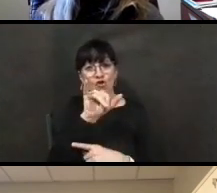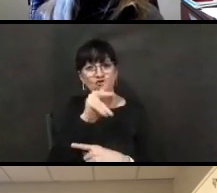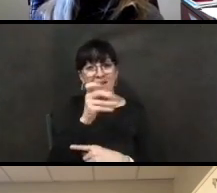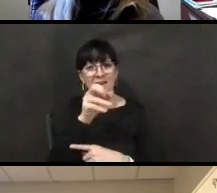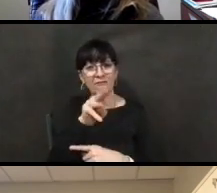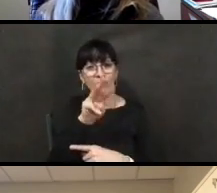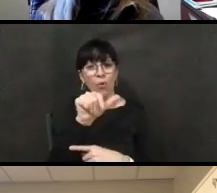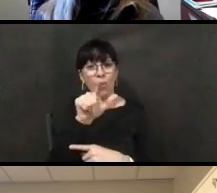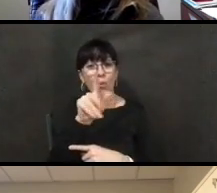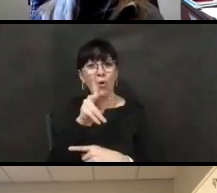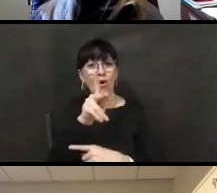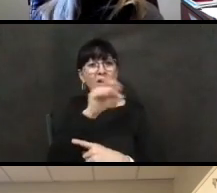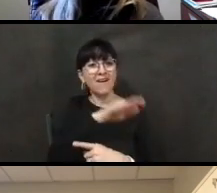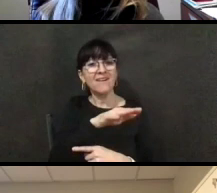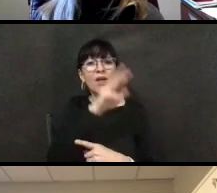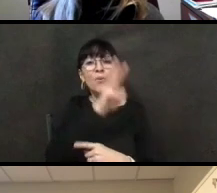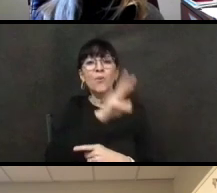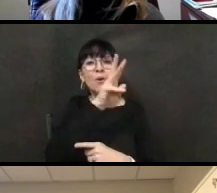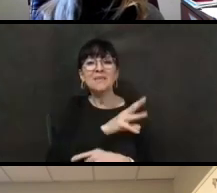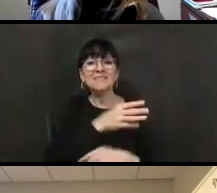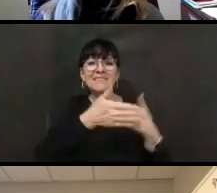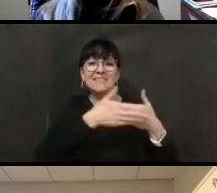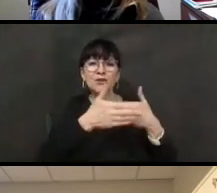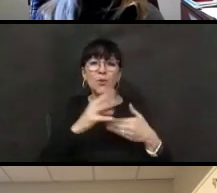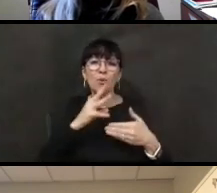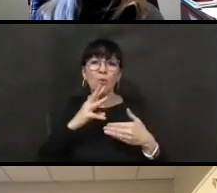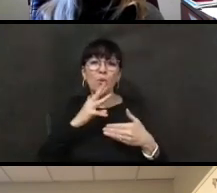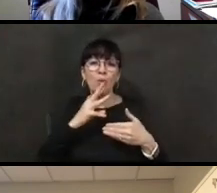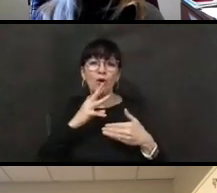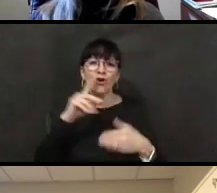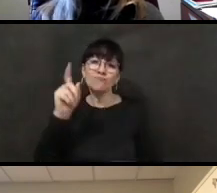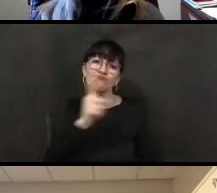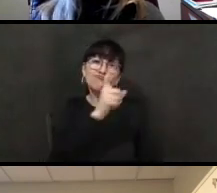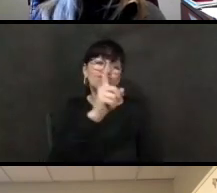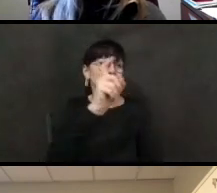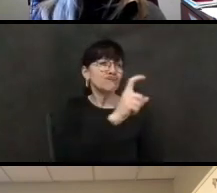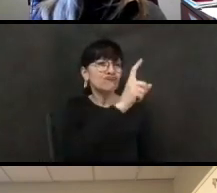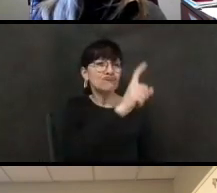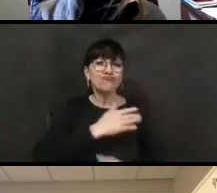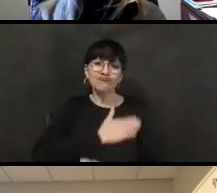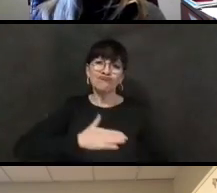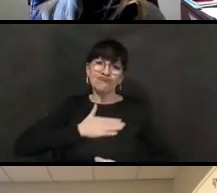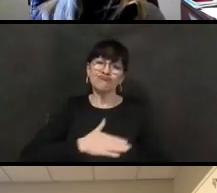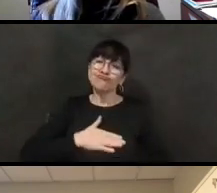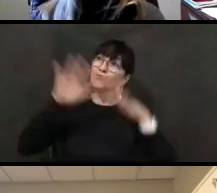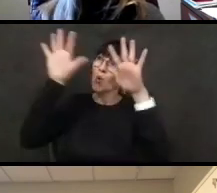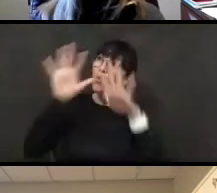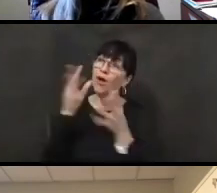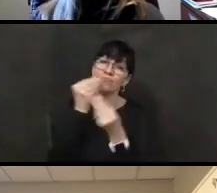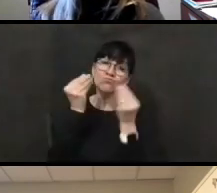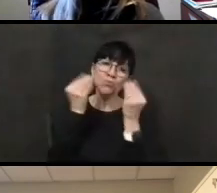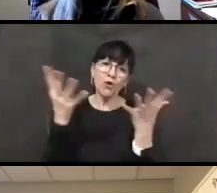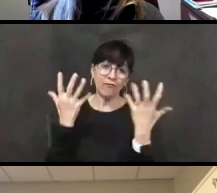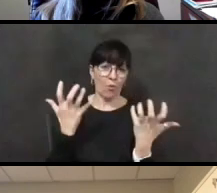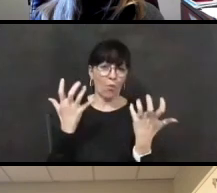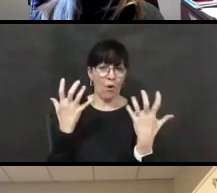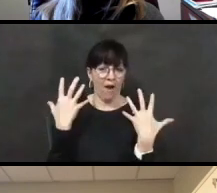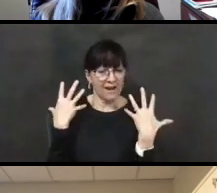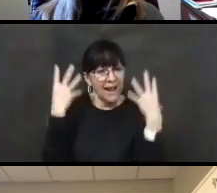allowed. Okay, Jonathan. Thank you, Lieutenant Governor. So, and just in the comments, we have